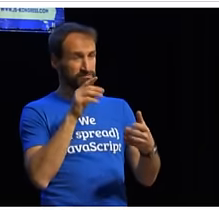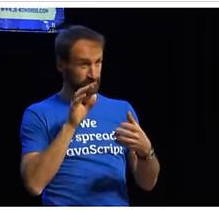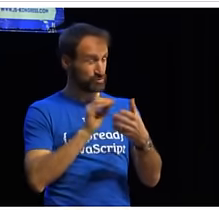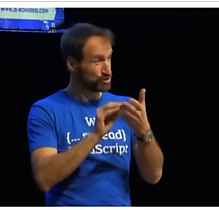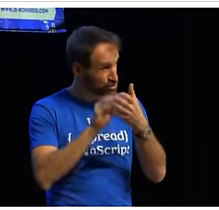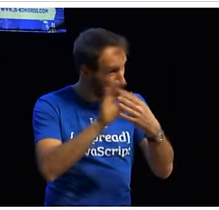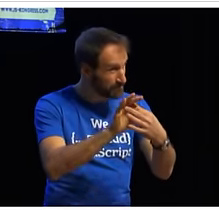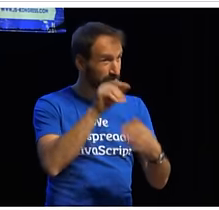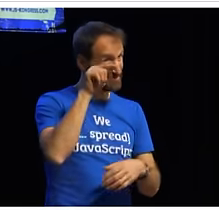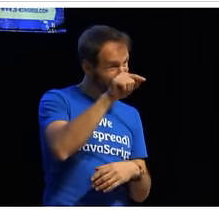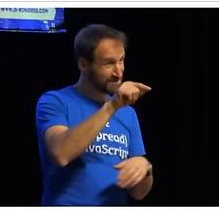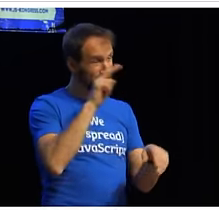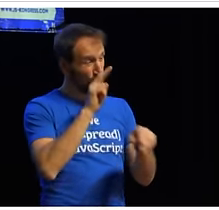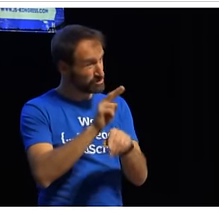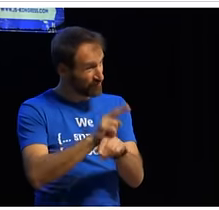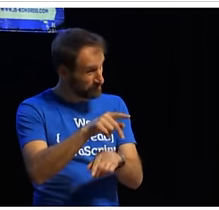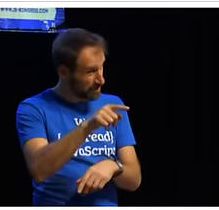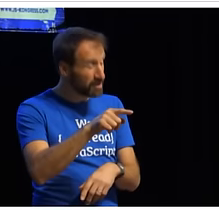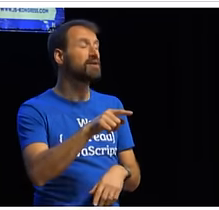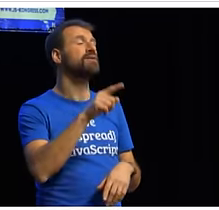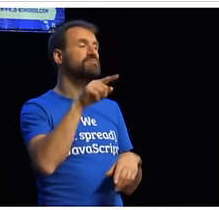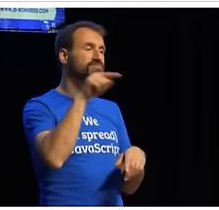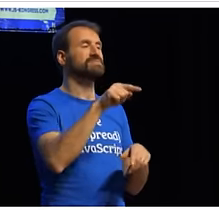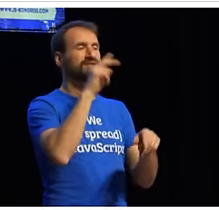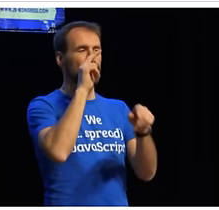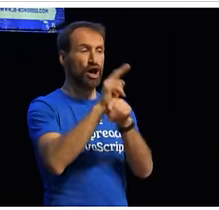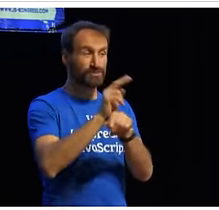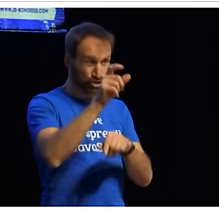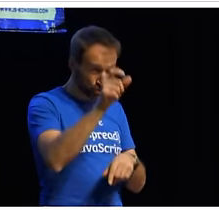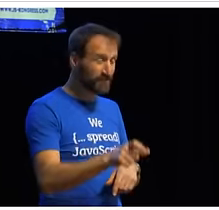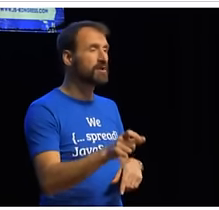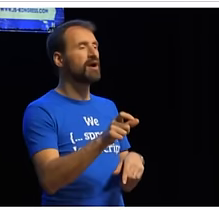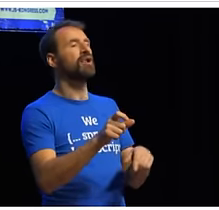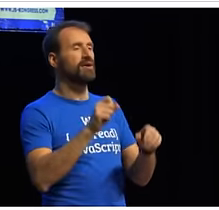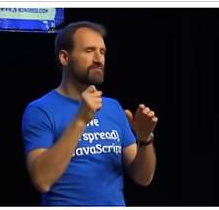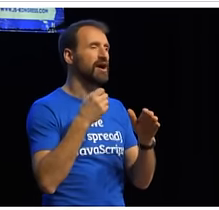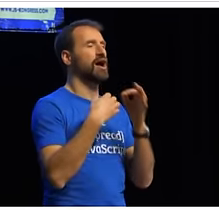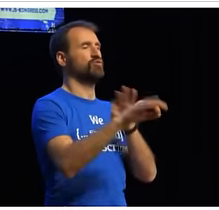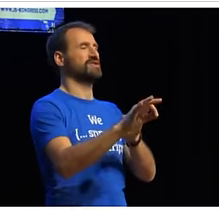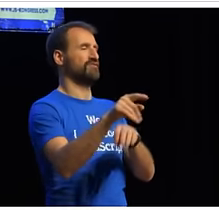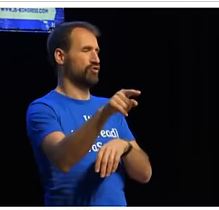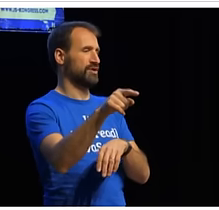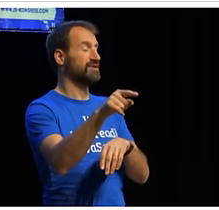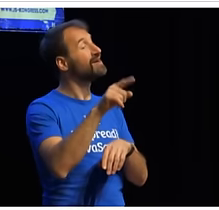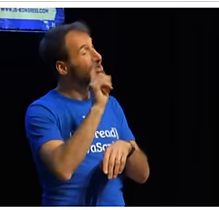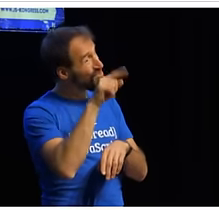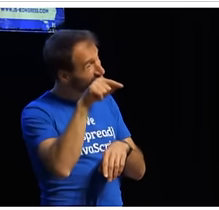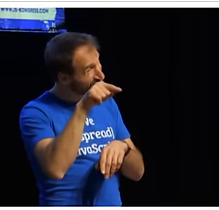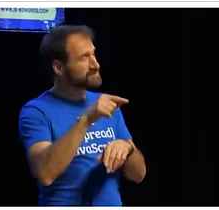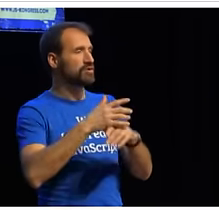observable, this observer gets executed. So that's the main difference